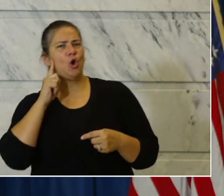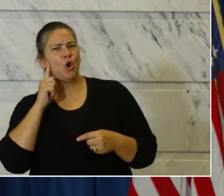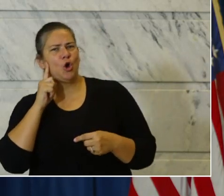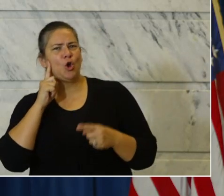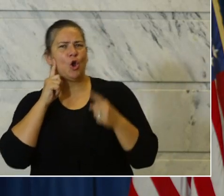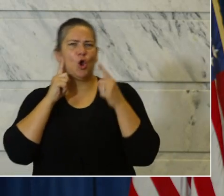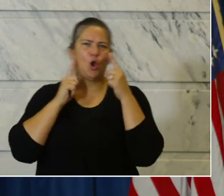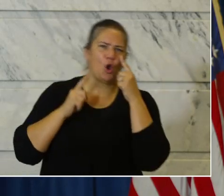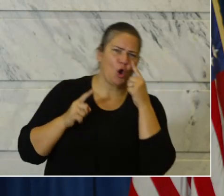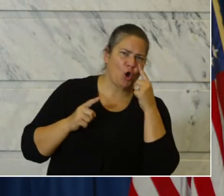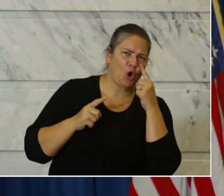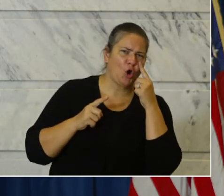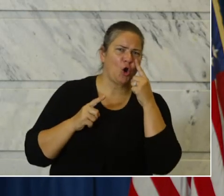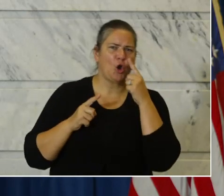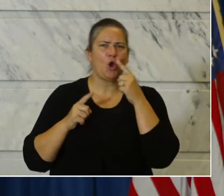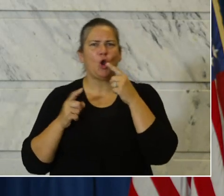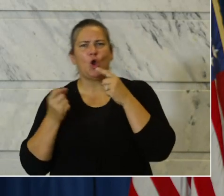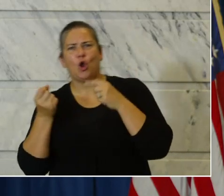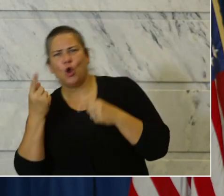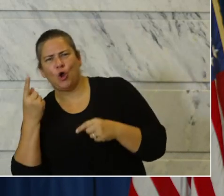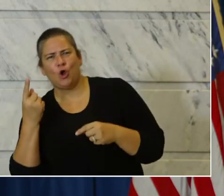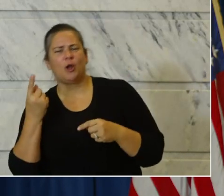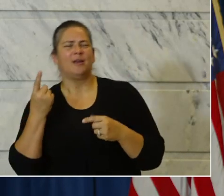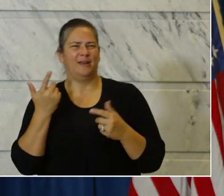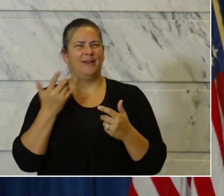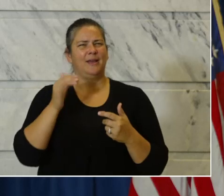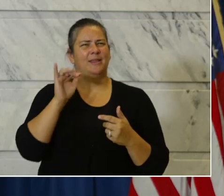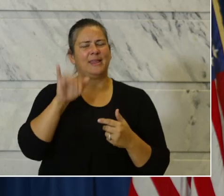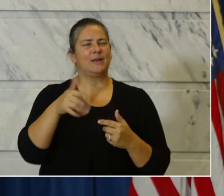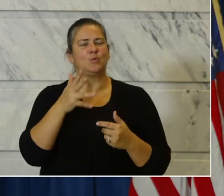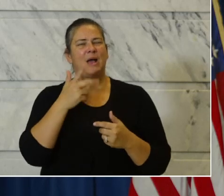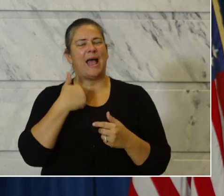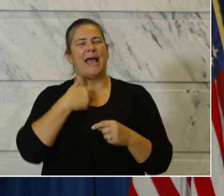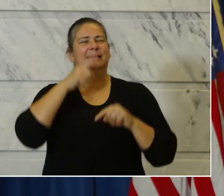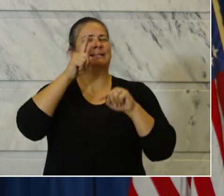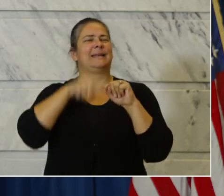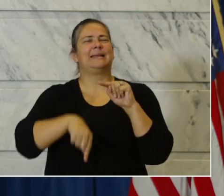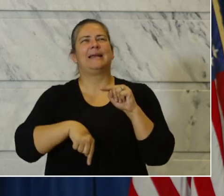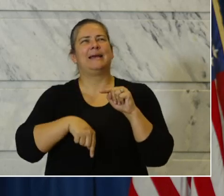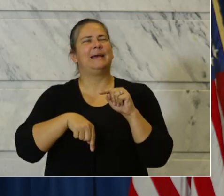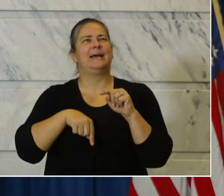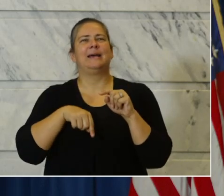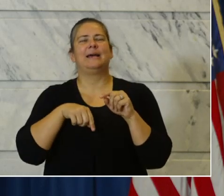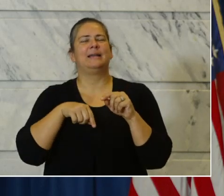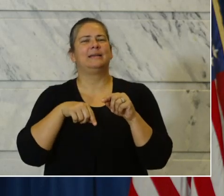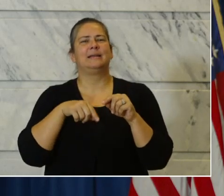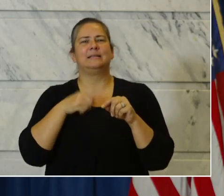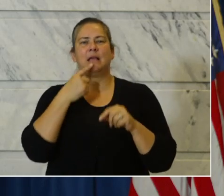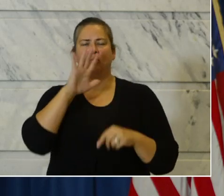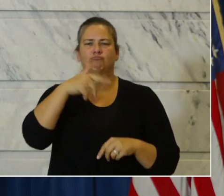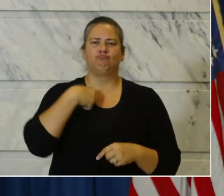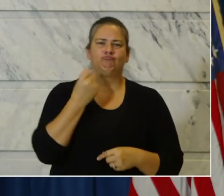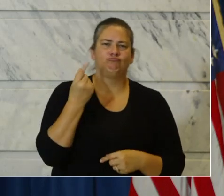understand, because I can't ever understand the difficulty, frustration of